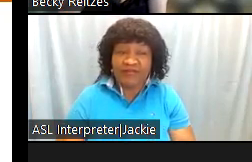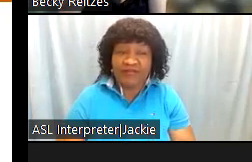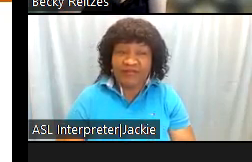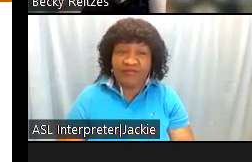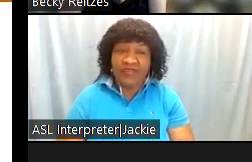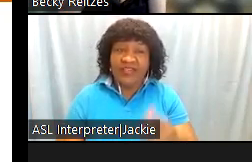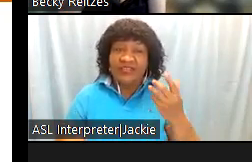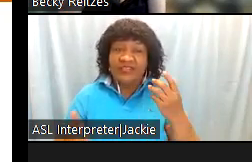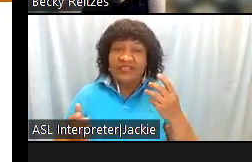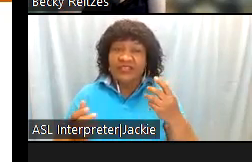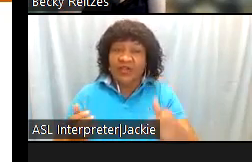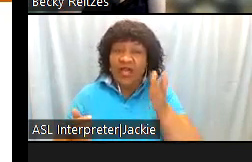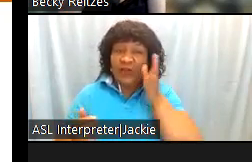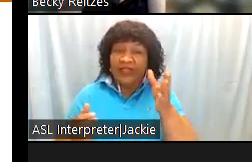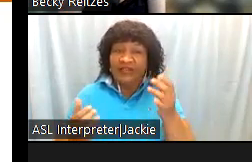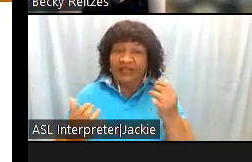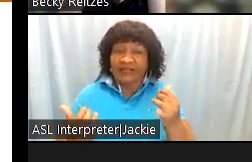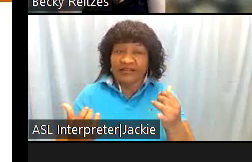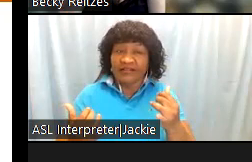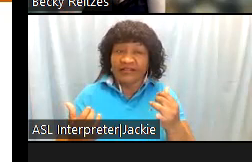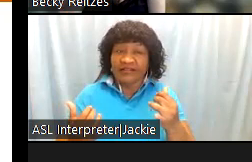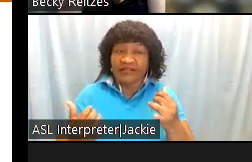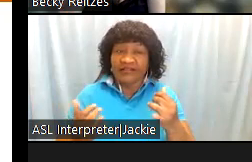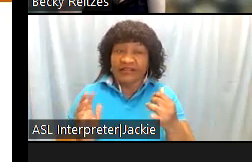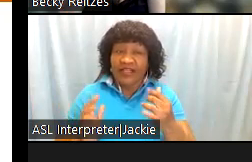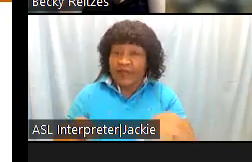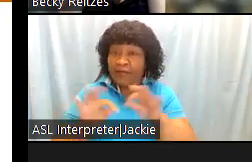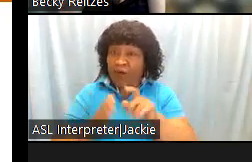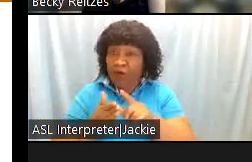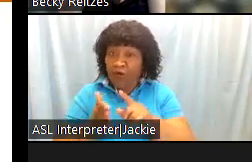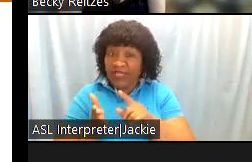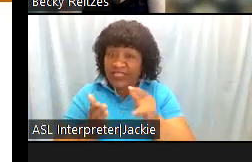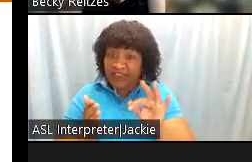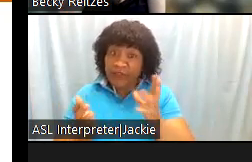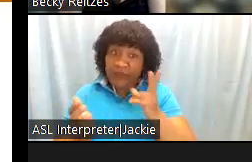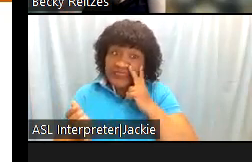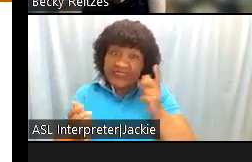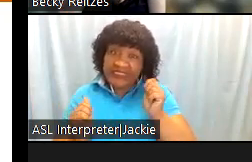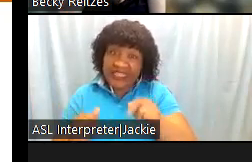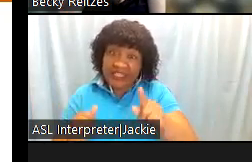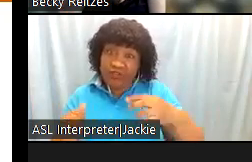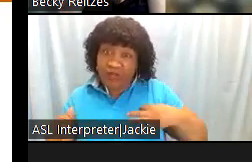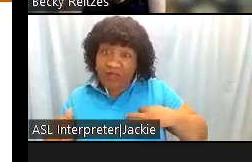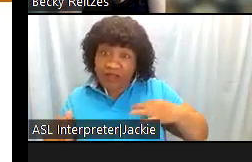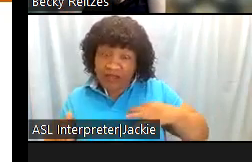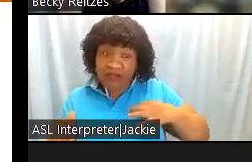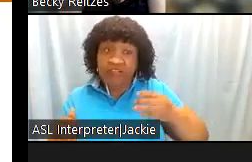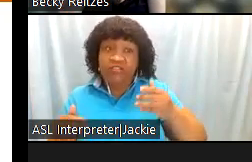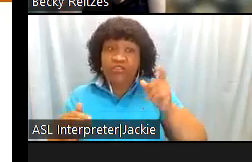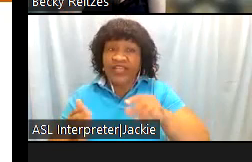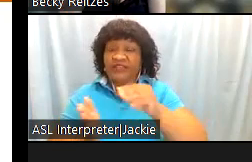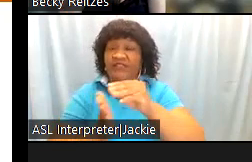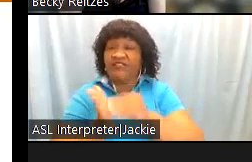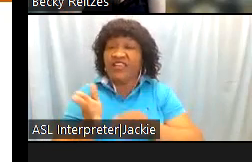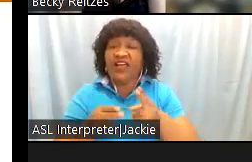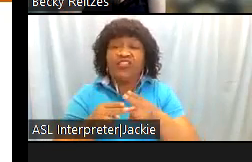And so I'm gonna, and all folks have to do to find out if they're eligible is to fill out a